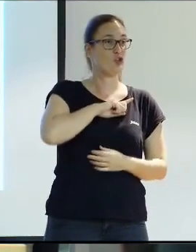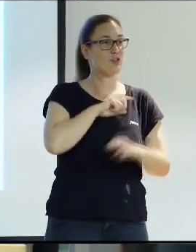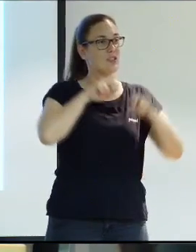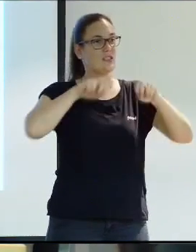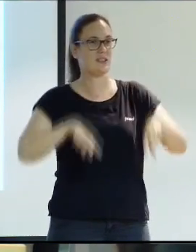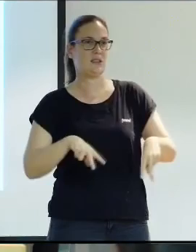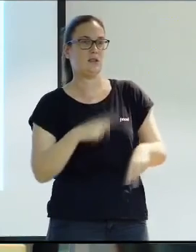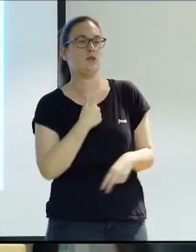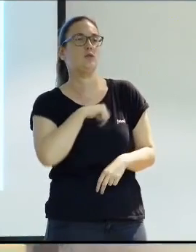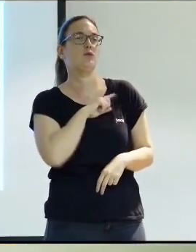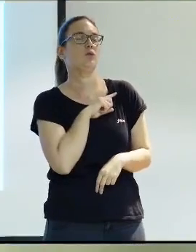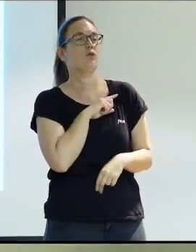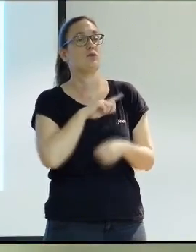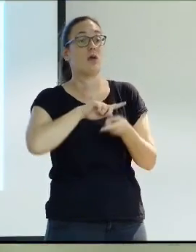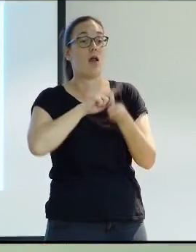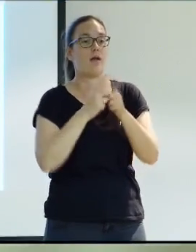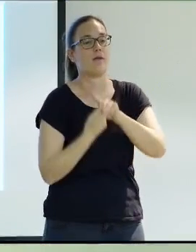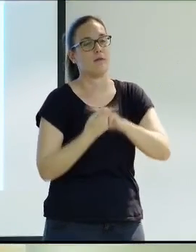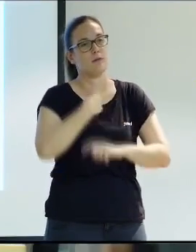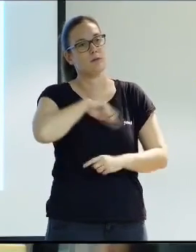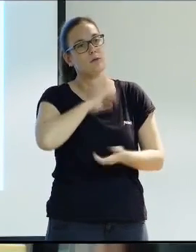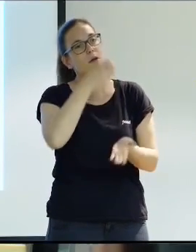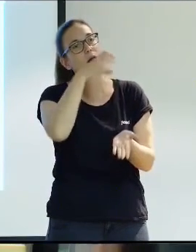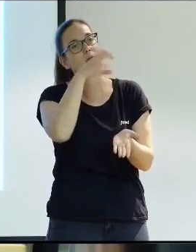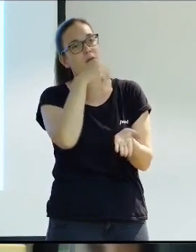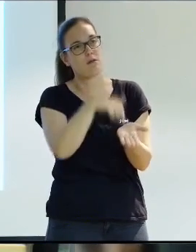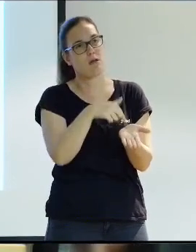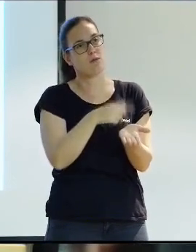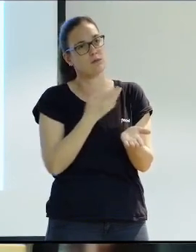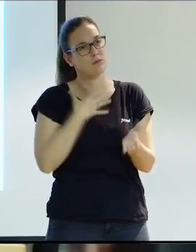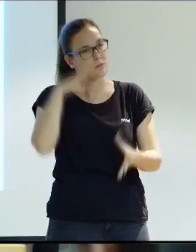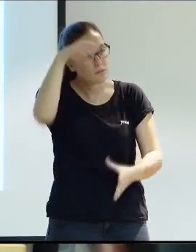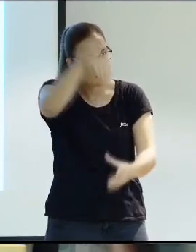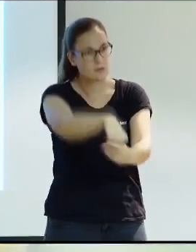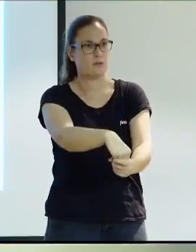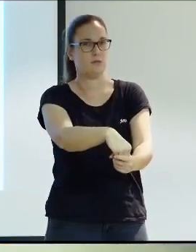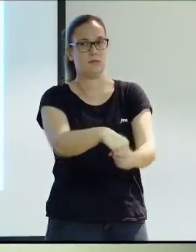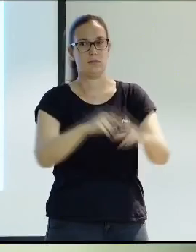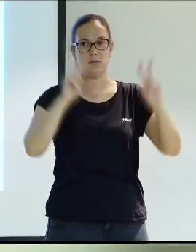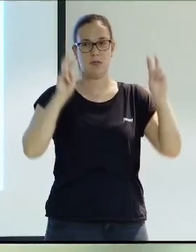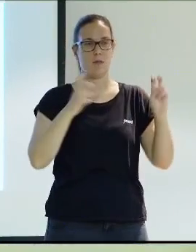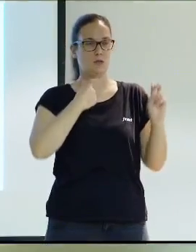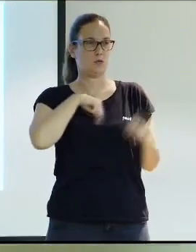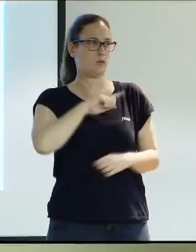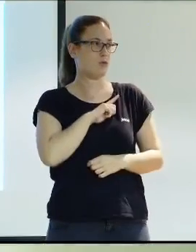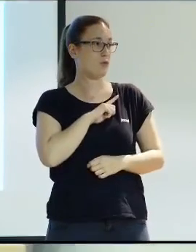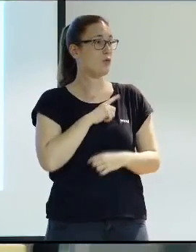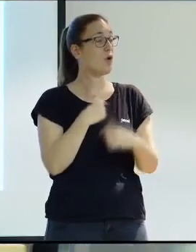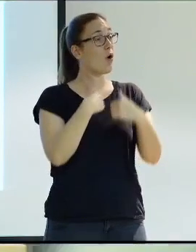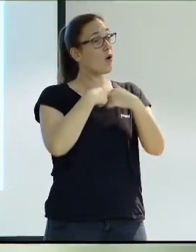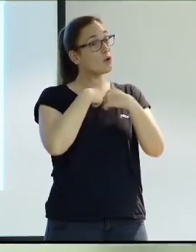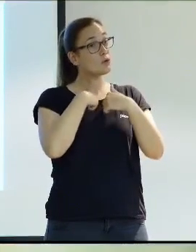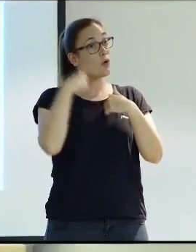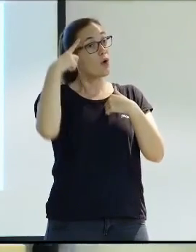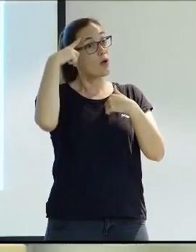about us, without us. And so they don't really listen to our grievances. And I think we're going to have to